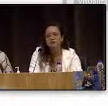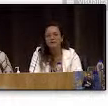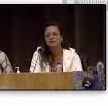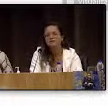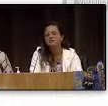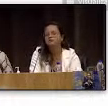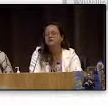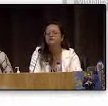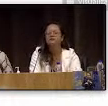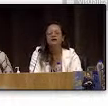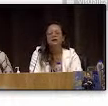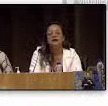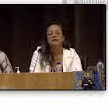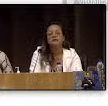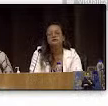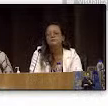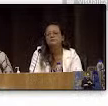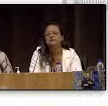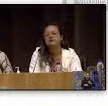door, very active